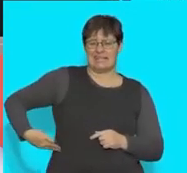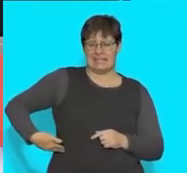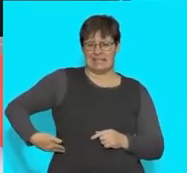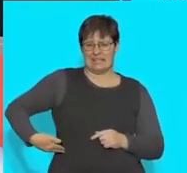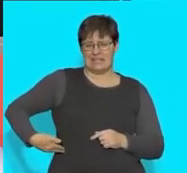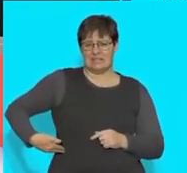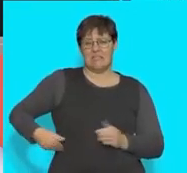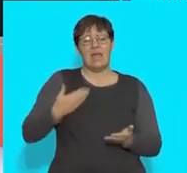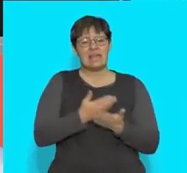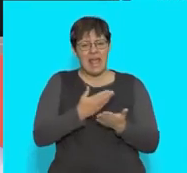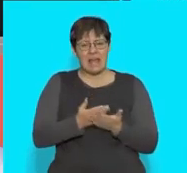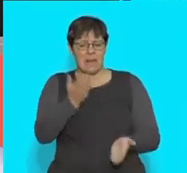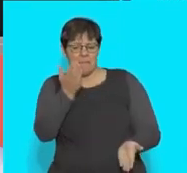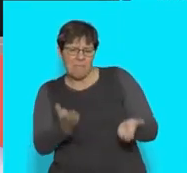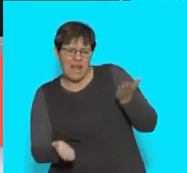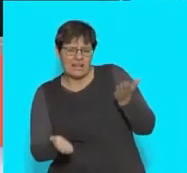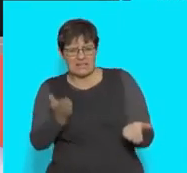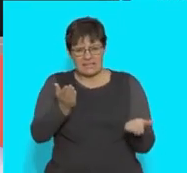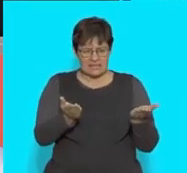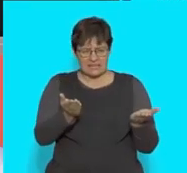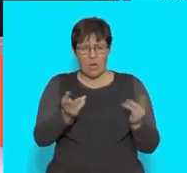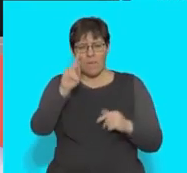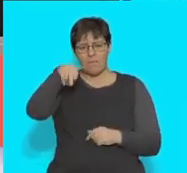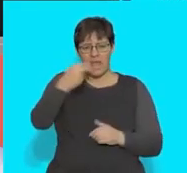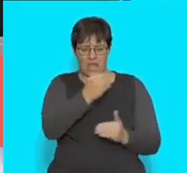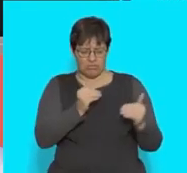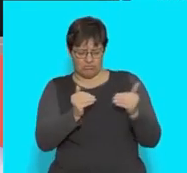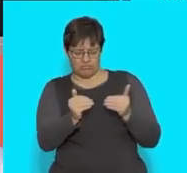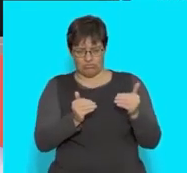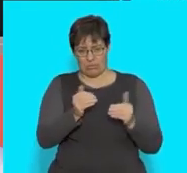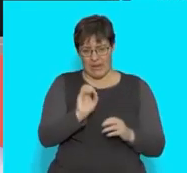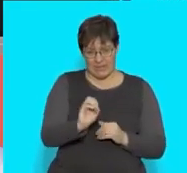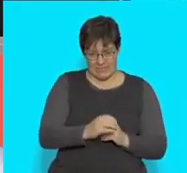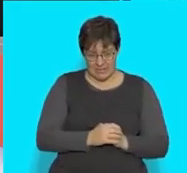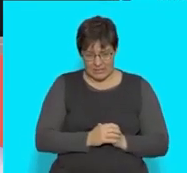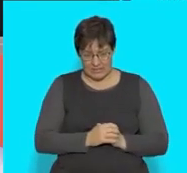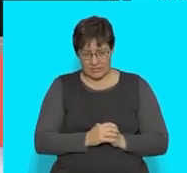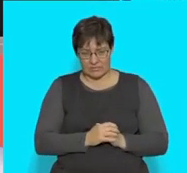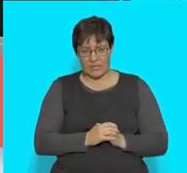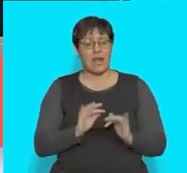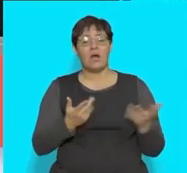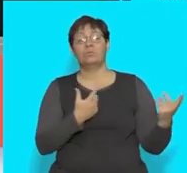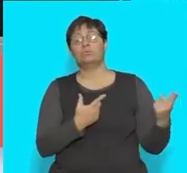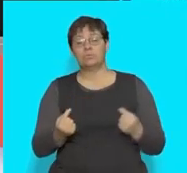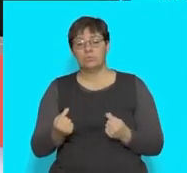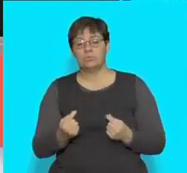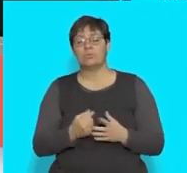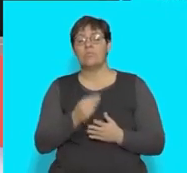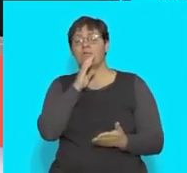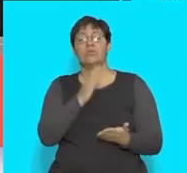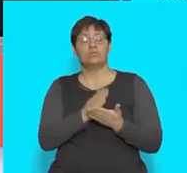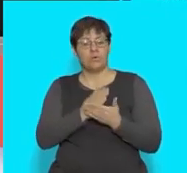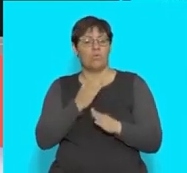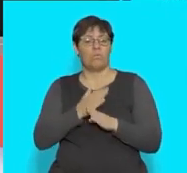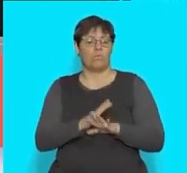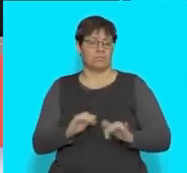to balance or regulate the pH in our body. And so doing so, right, make sure that things work well. And